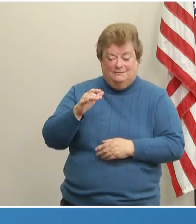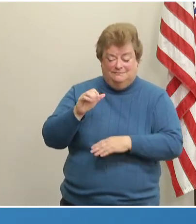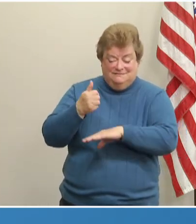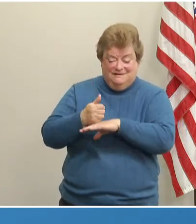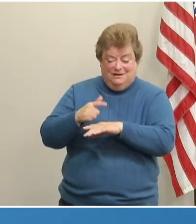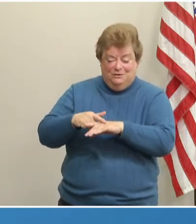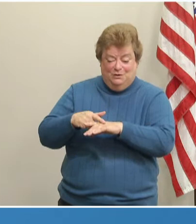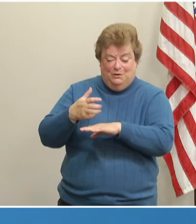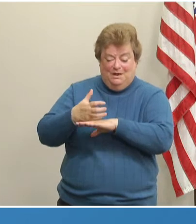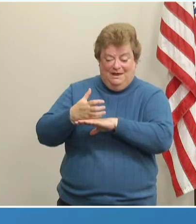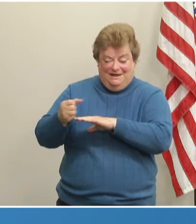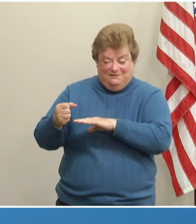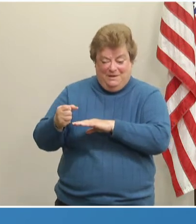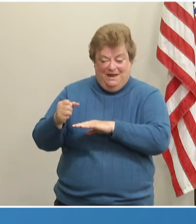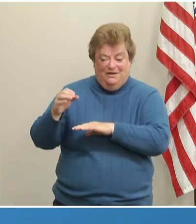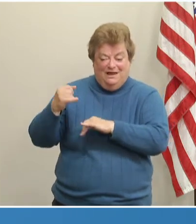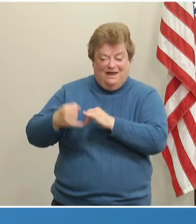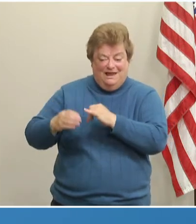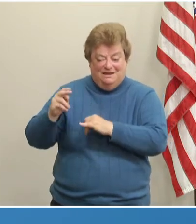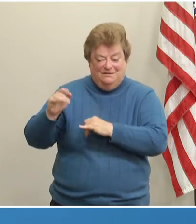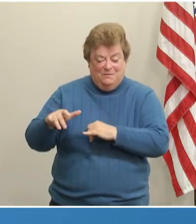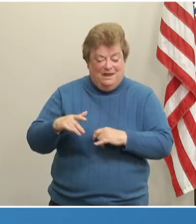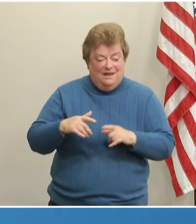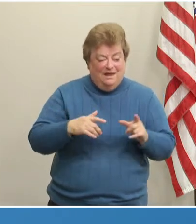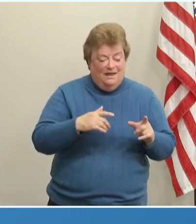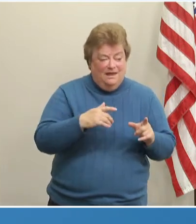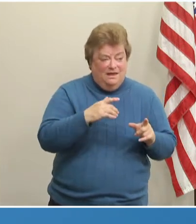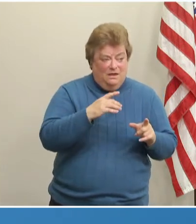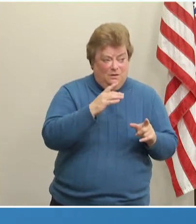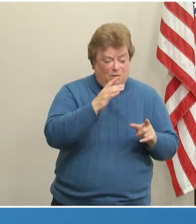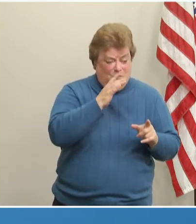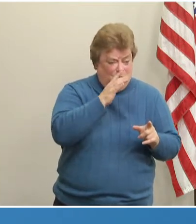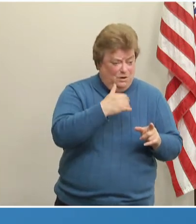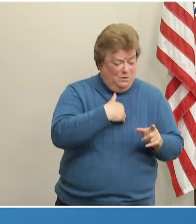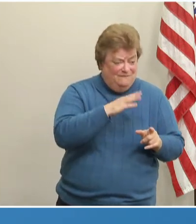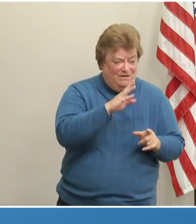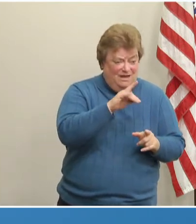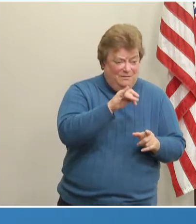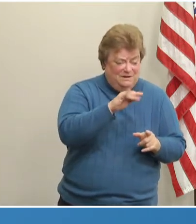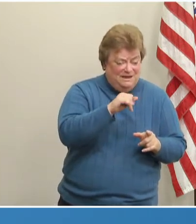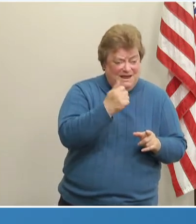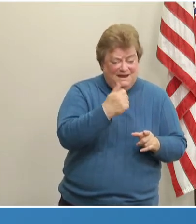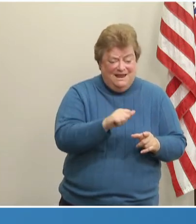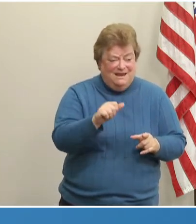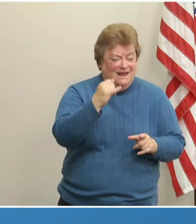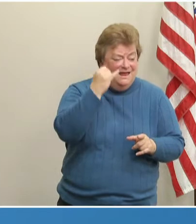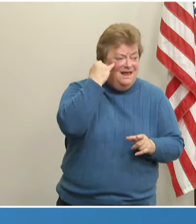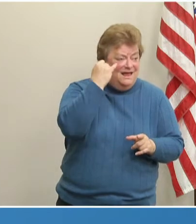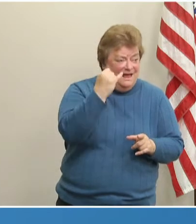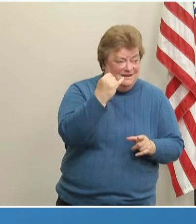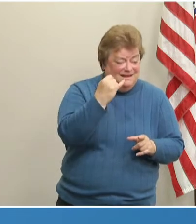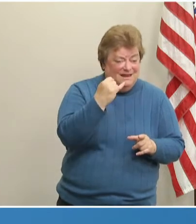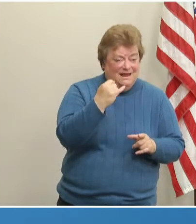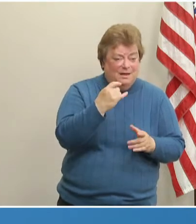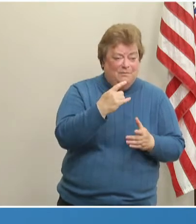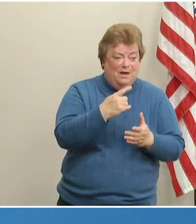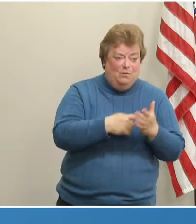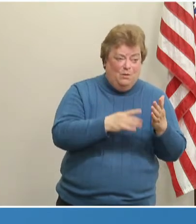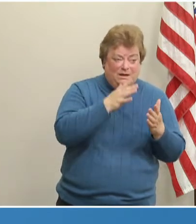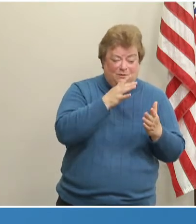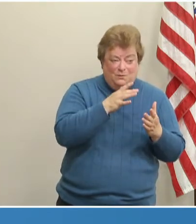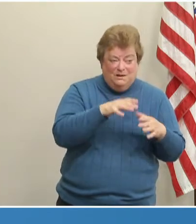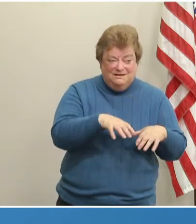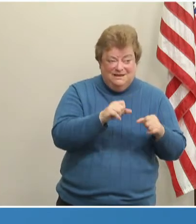DHMs expire May 21st. So you may not have an update now, but any idea on what it would take to end the